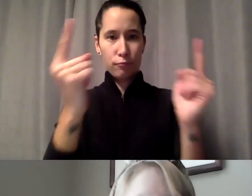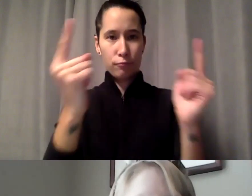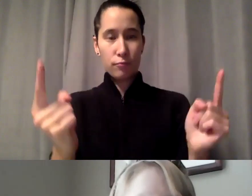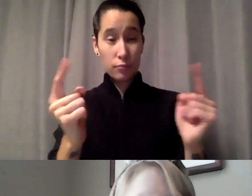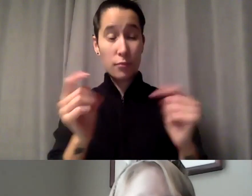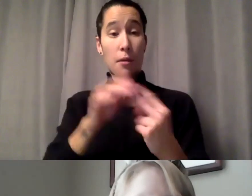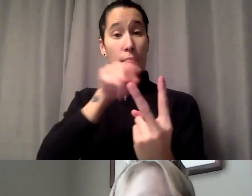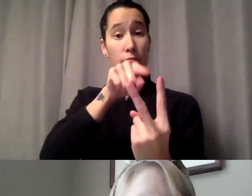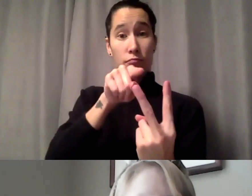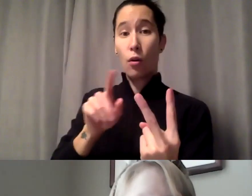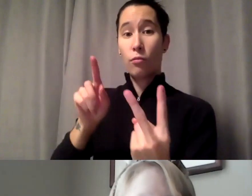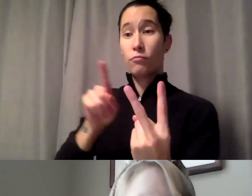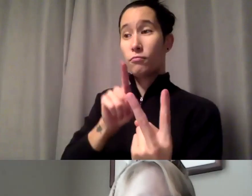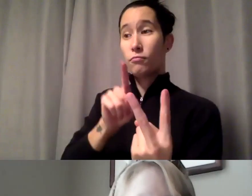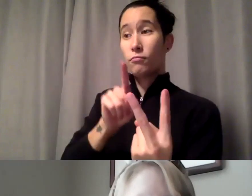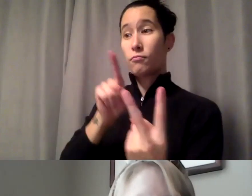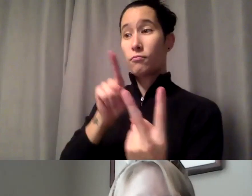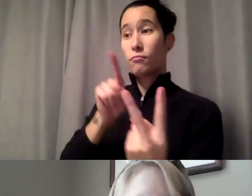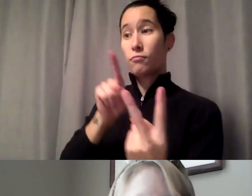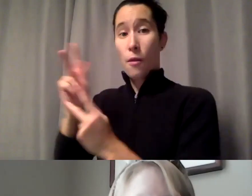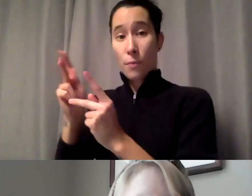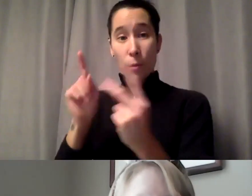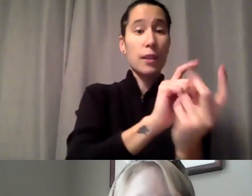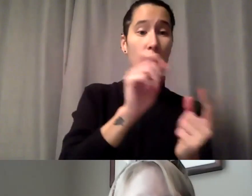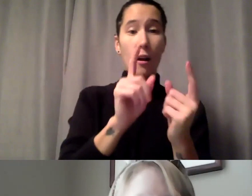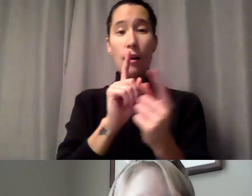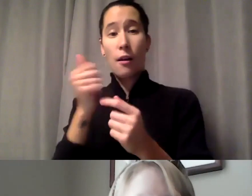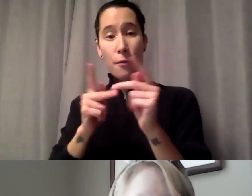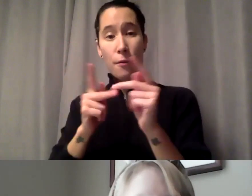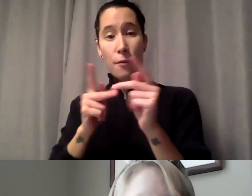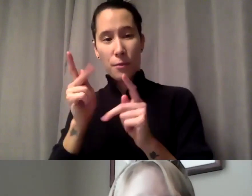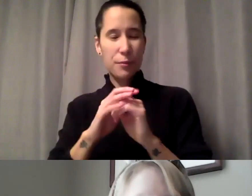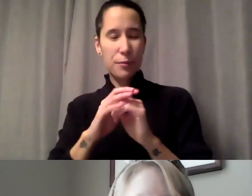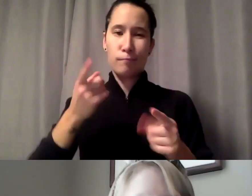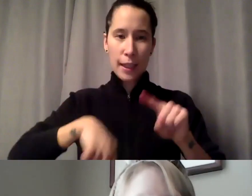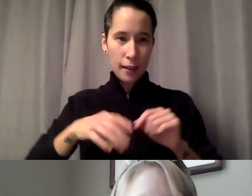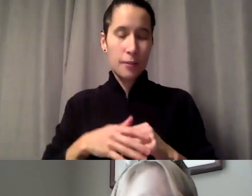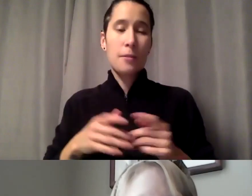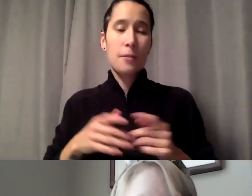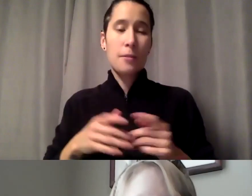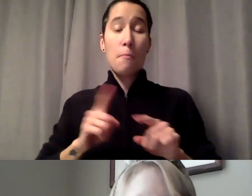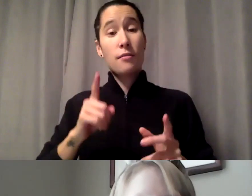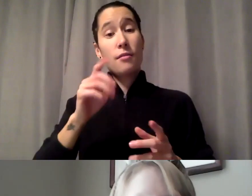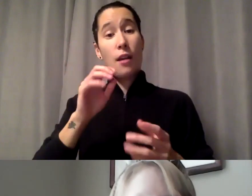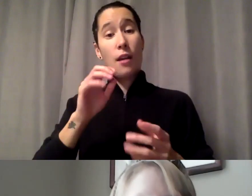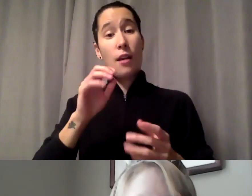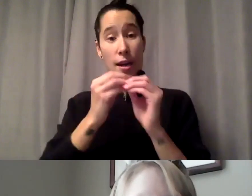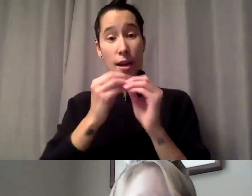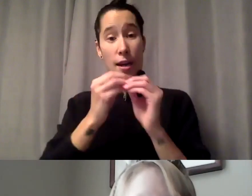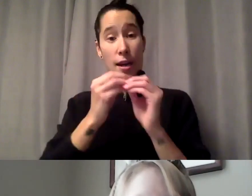just that group, a small group coming together, and that's it. Again, I can't confirm those numbers, but we'll have that